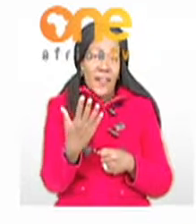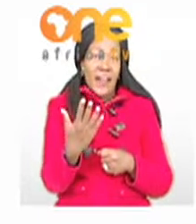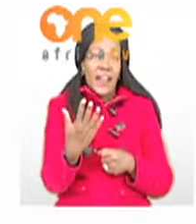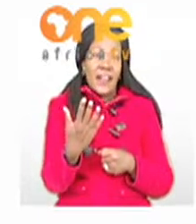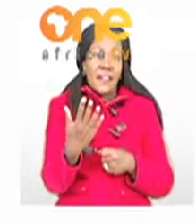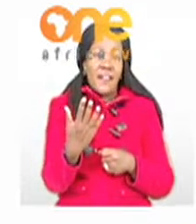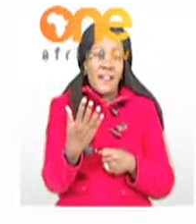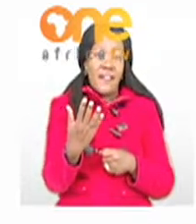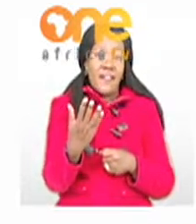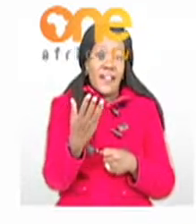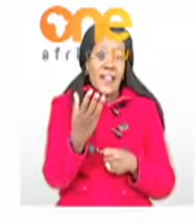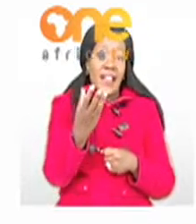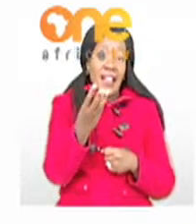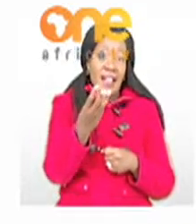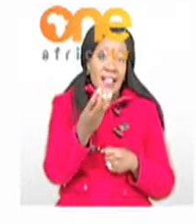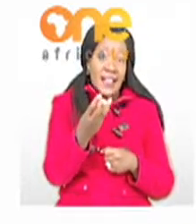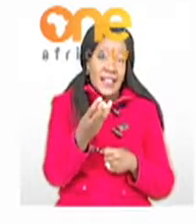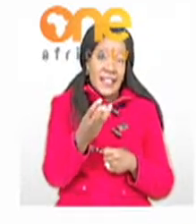5,